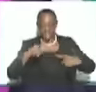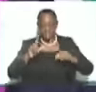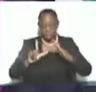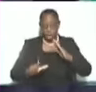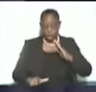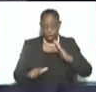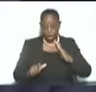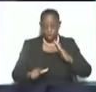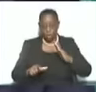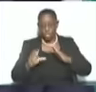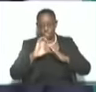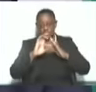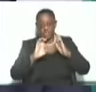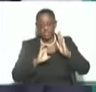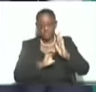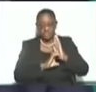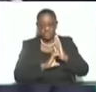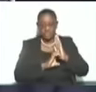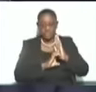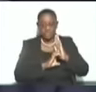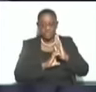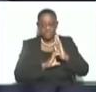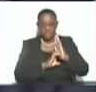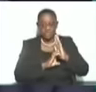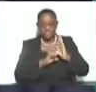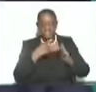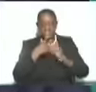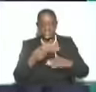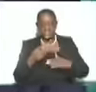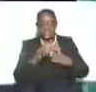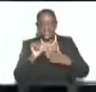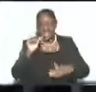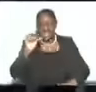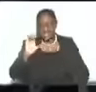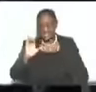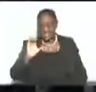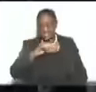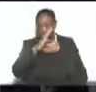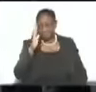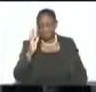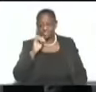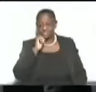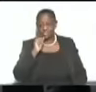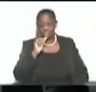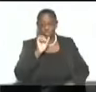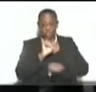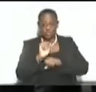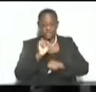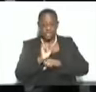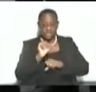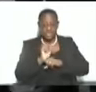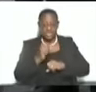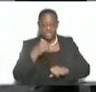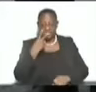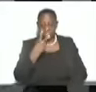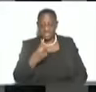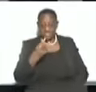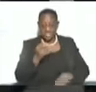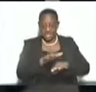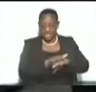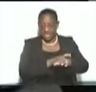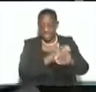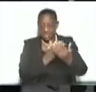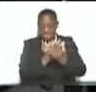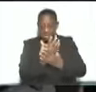members of the House were greeted with a malfunctioning AC. Not a situation you want when you're wearing a morning suit, gowns, and gloves.